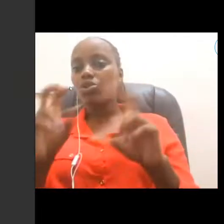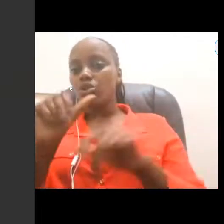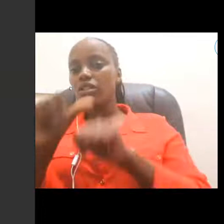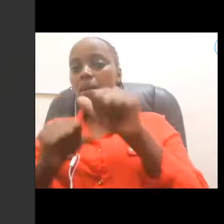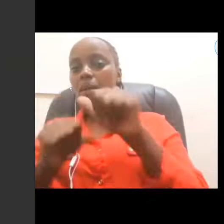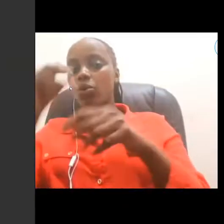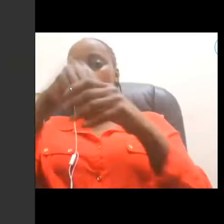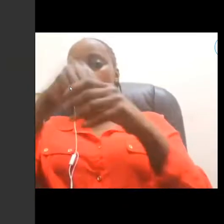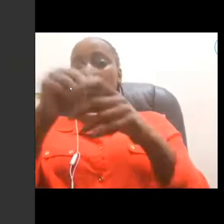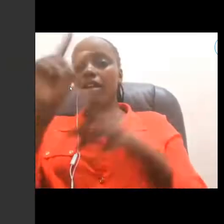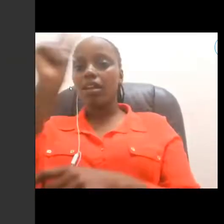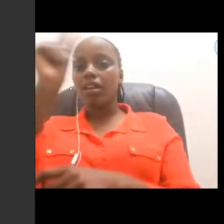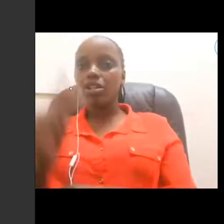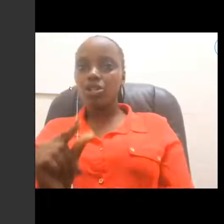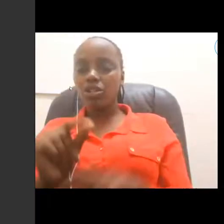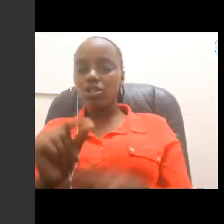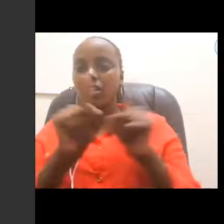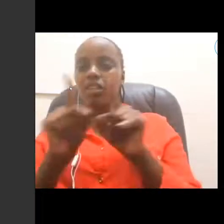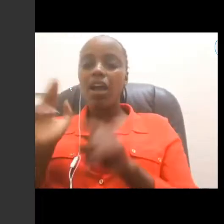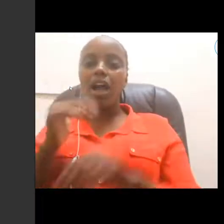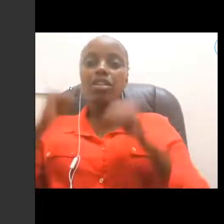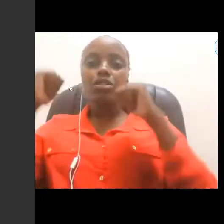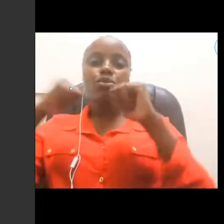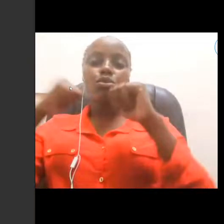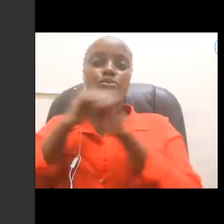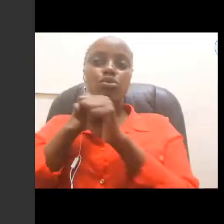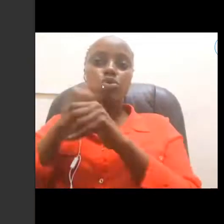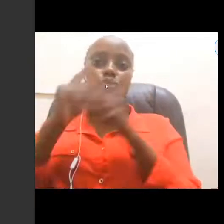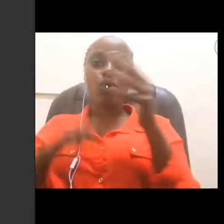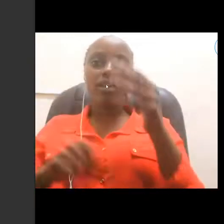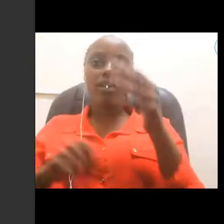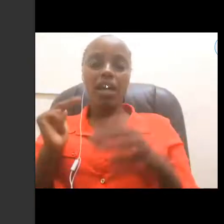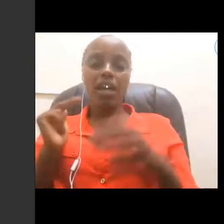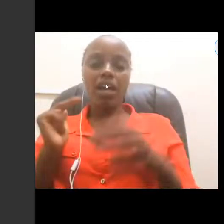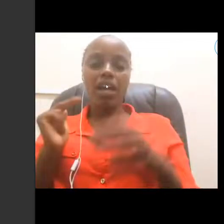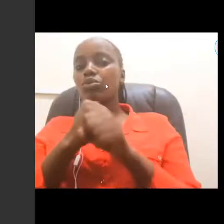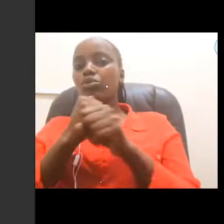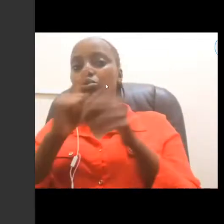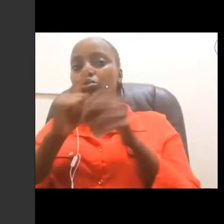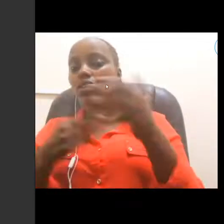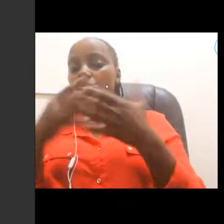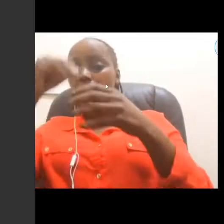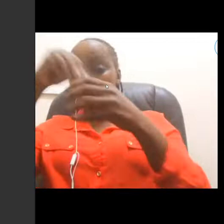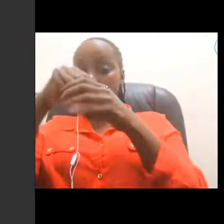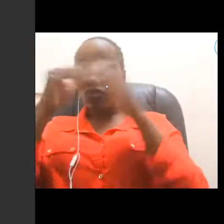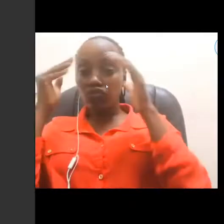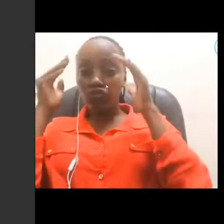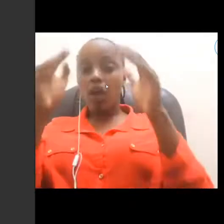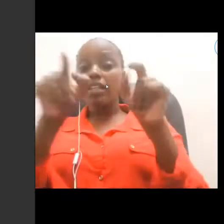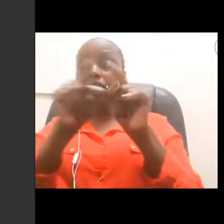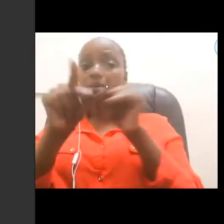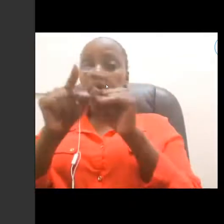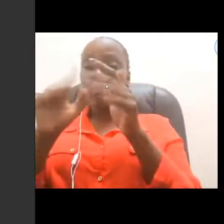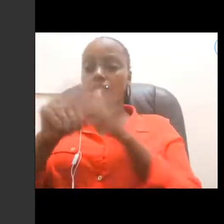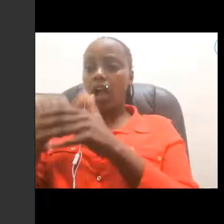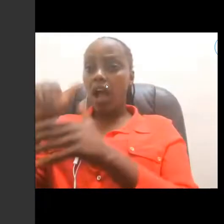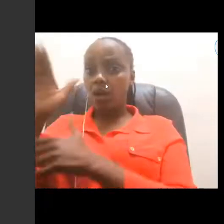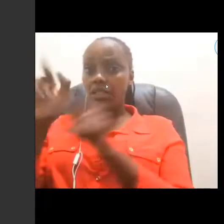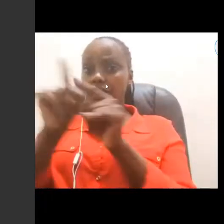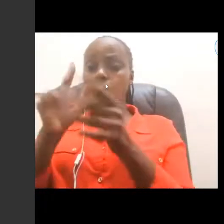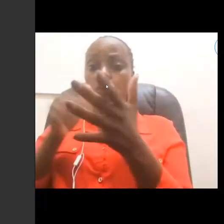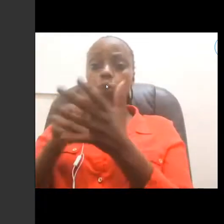region? What are we capable of doing? What are we good at? Just looking internally, and then also looking internally in terms of our weaknesses. What